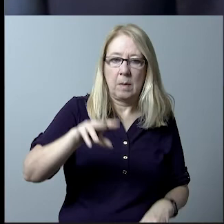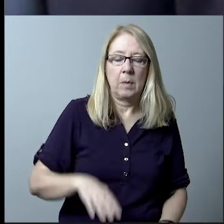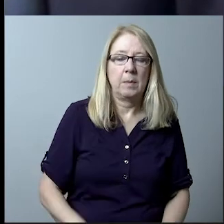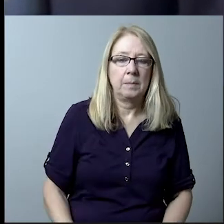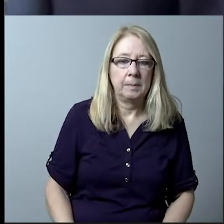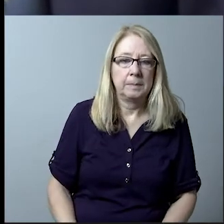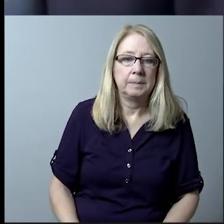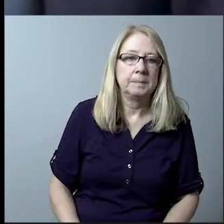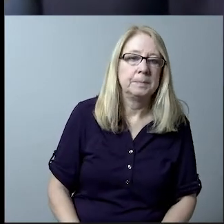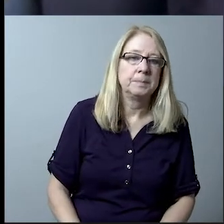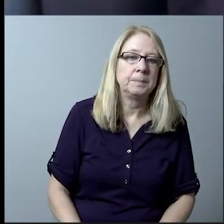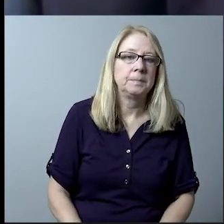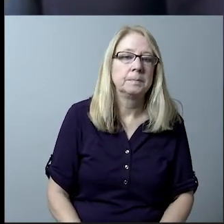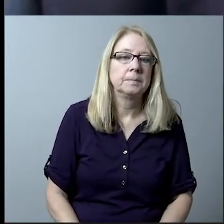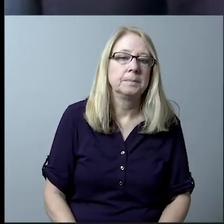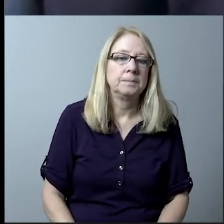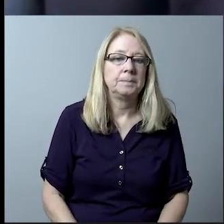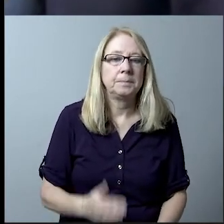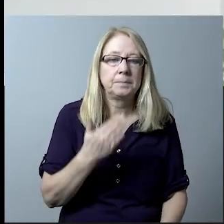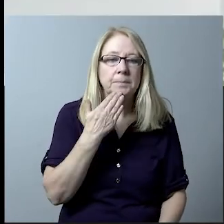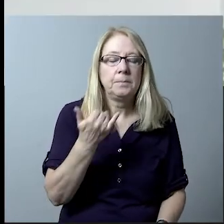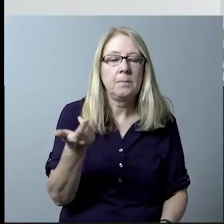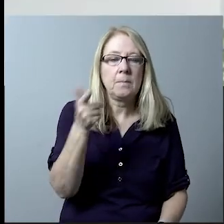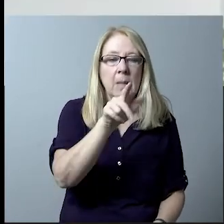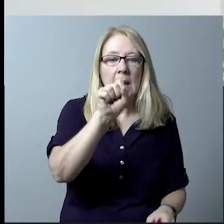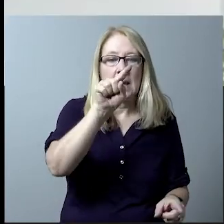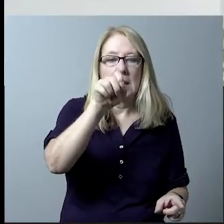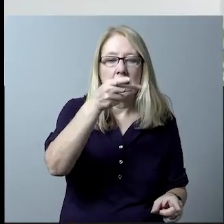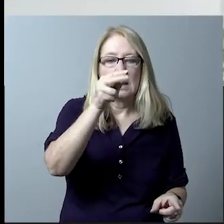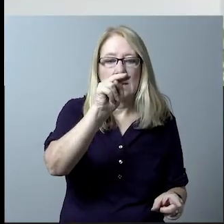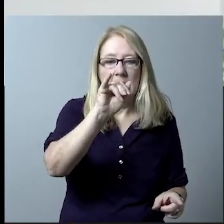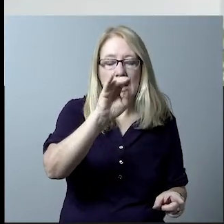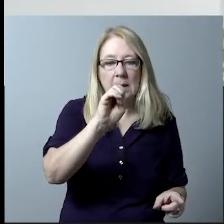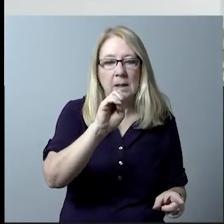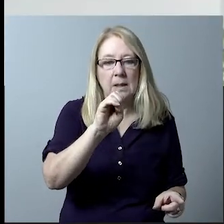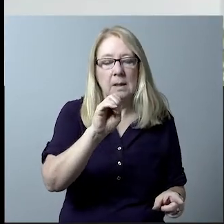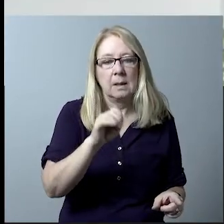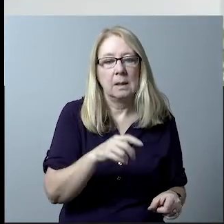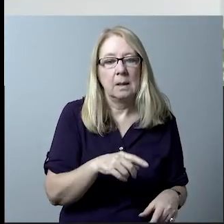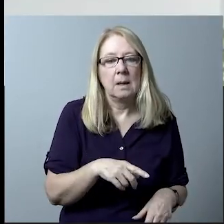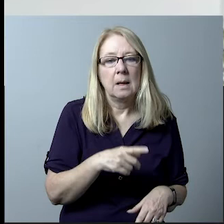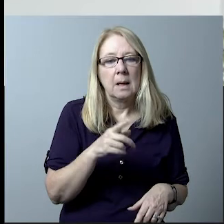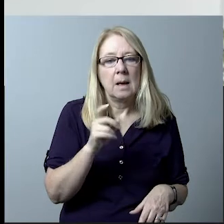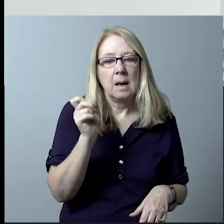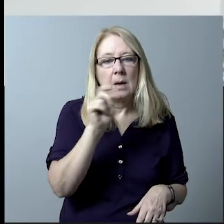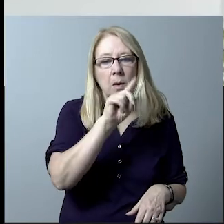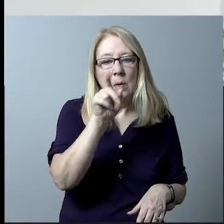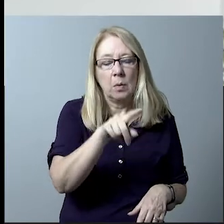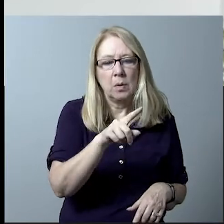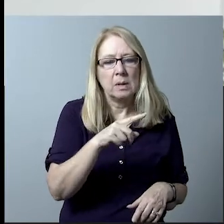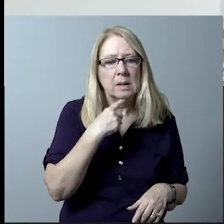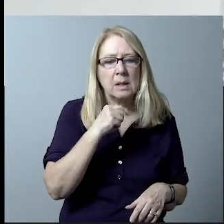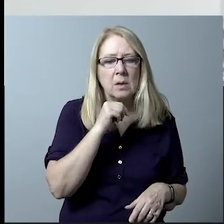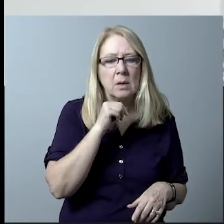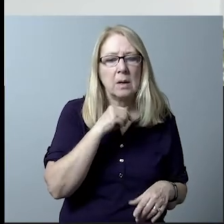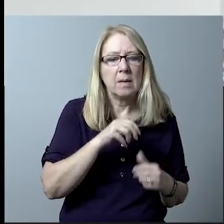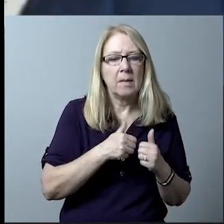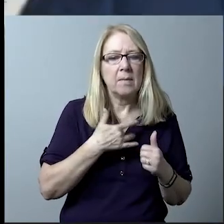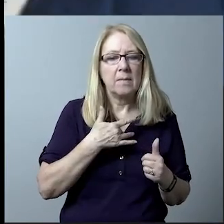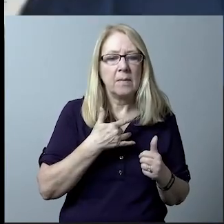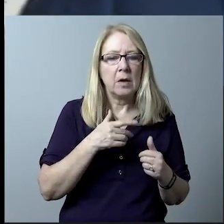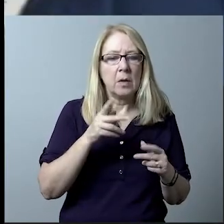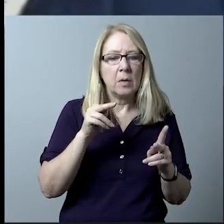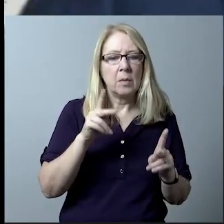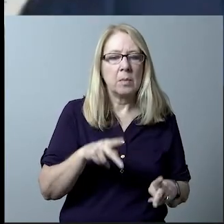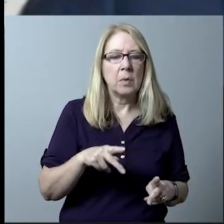Perfect. Helps clarify that. Thank you. I'm going to come back to Stephanie now. So Stephanie, they're asking, they